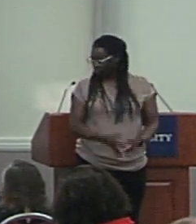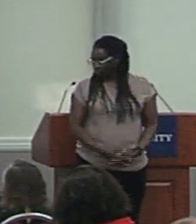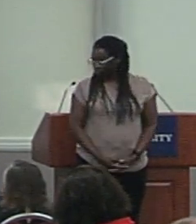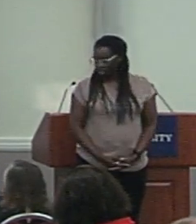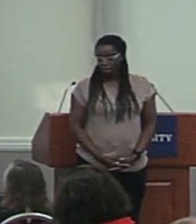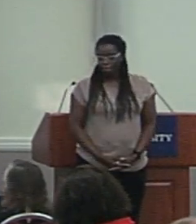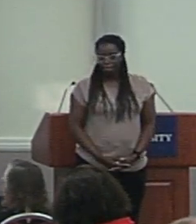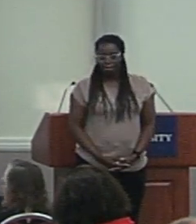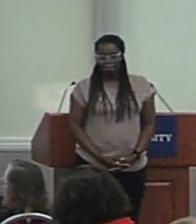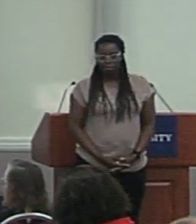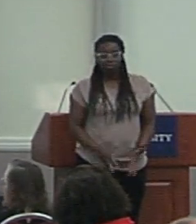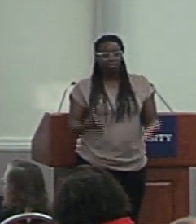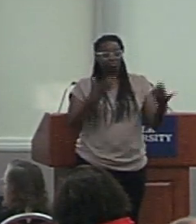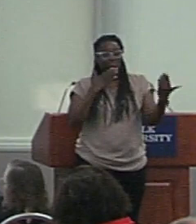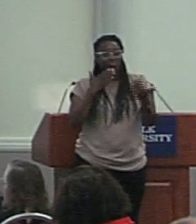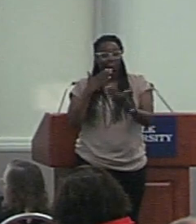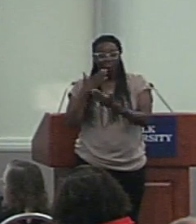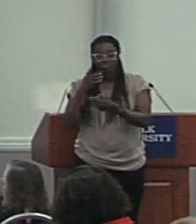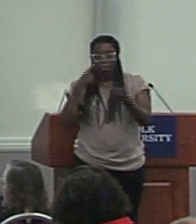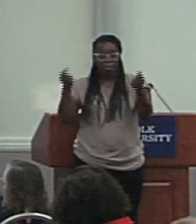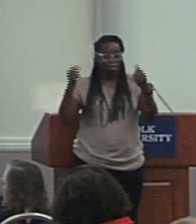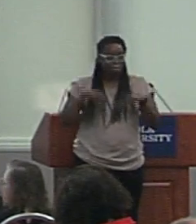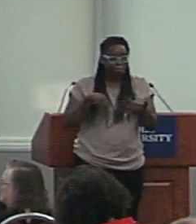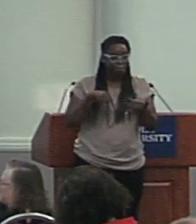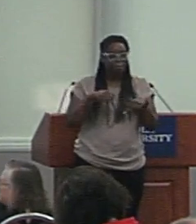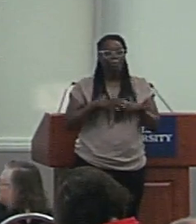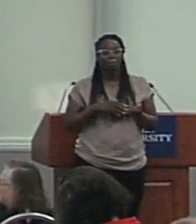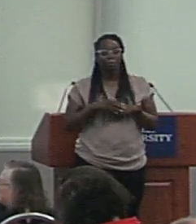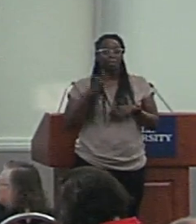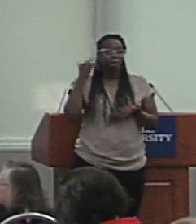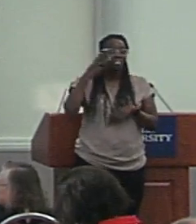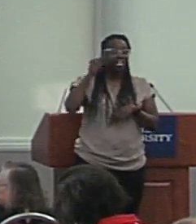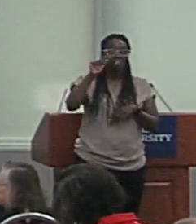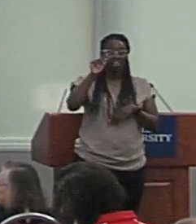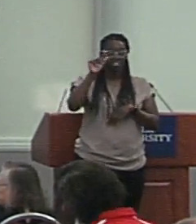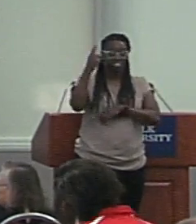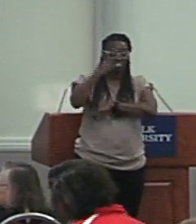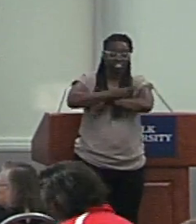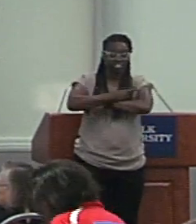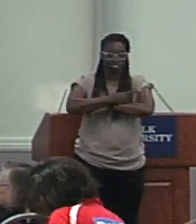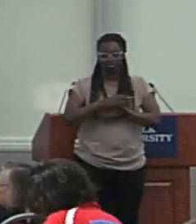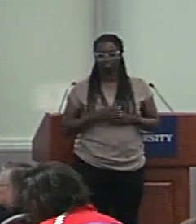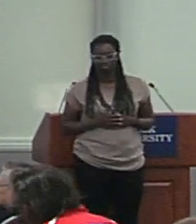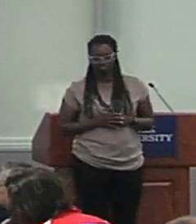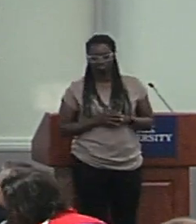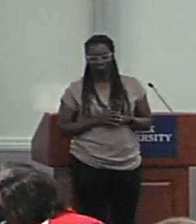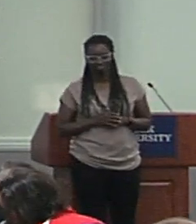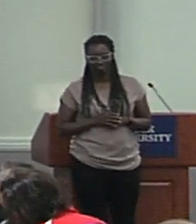everybody, for attending, and we hope to see you at ADA Day. Thank you to everyone on Zoom as well.